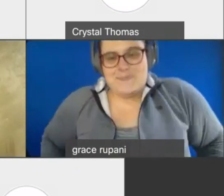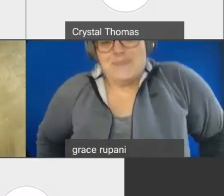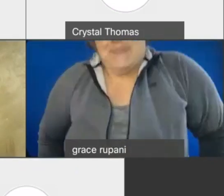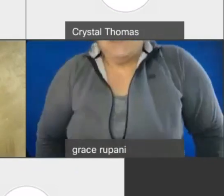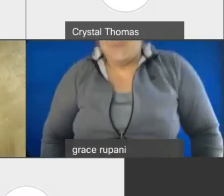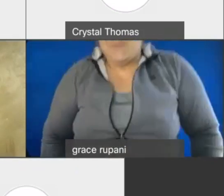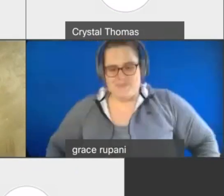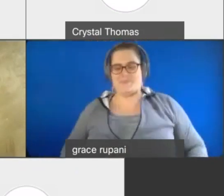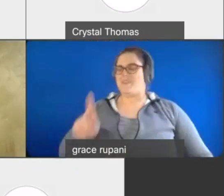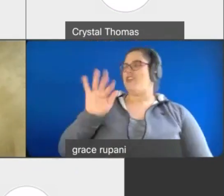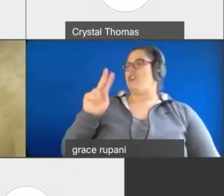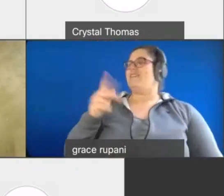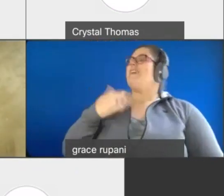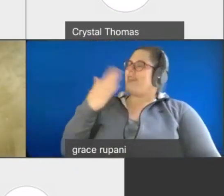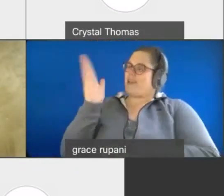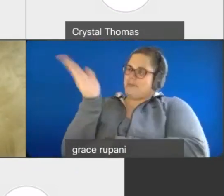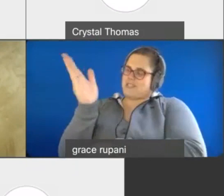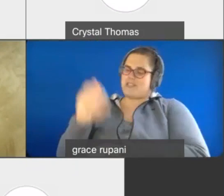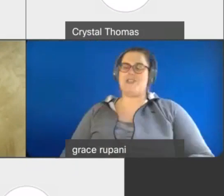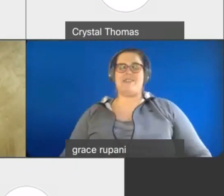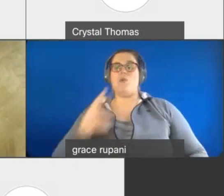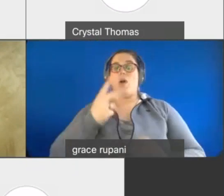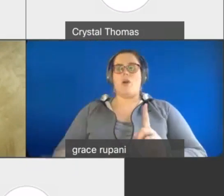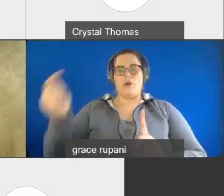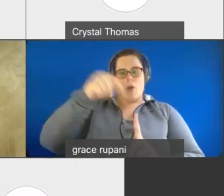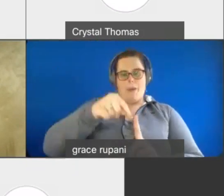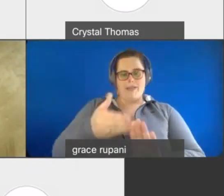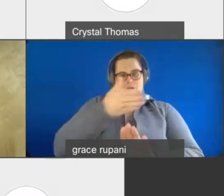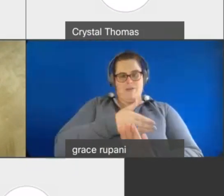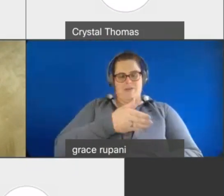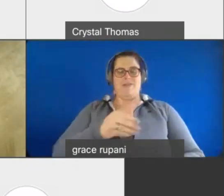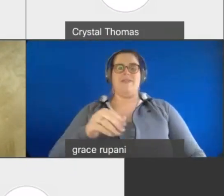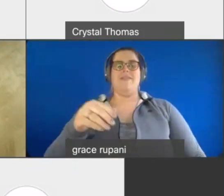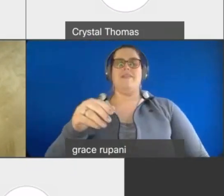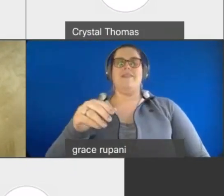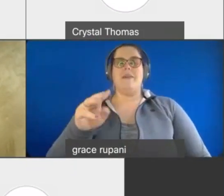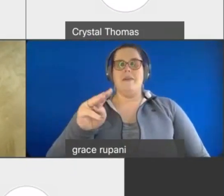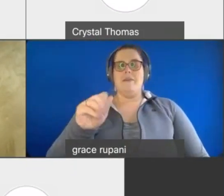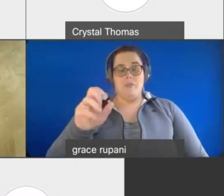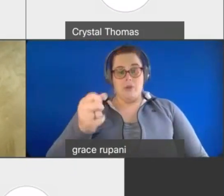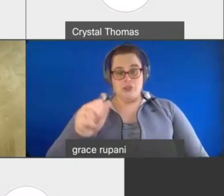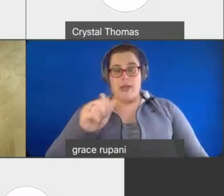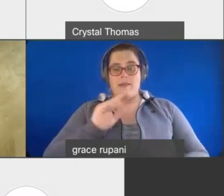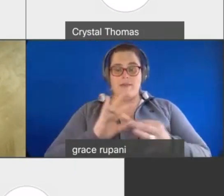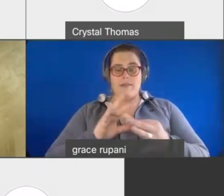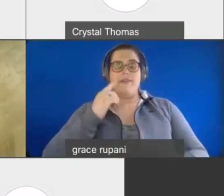Thank you so much for that presentation. We're going to go back to Project Redirect. Marsha Curry, you can unmute yourself whenever you're ready.